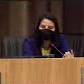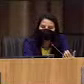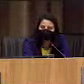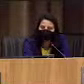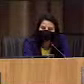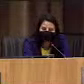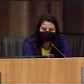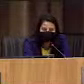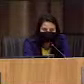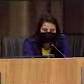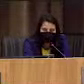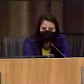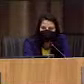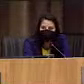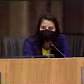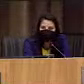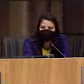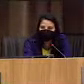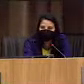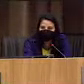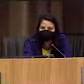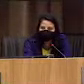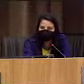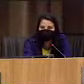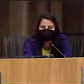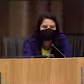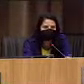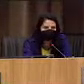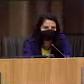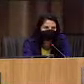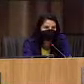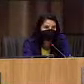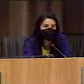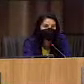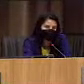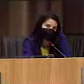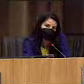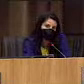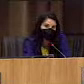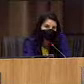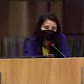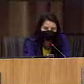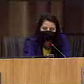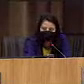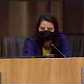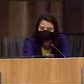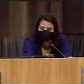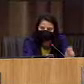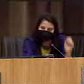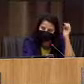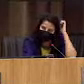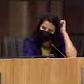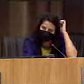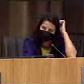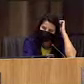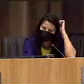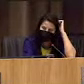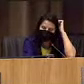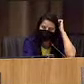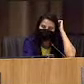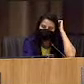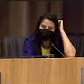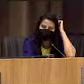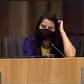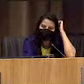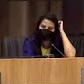pre-processing um, enables the uniformization of the text, and this is the first stage to be able